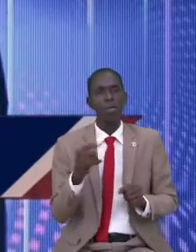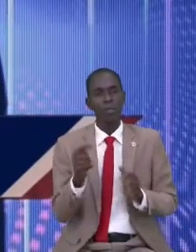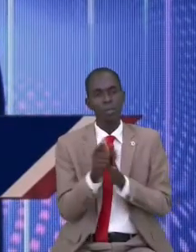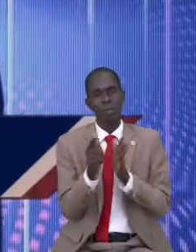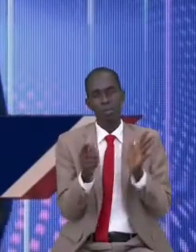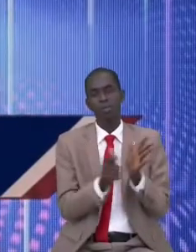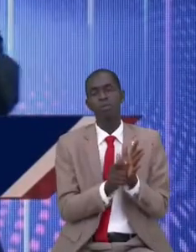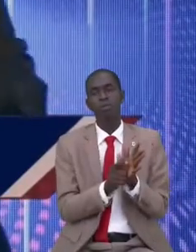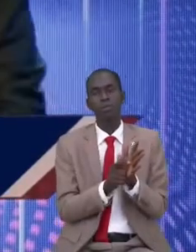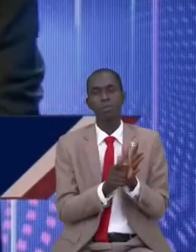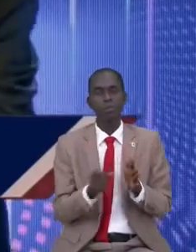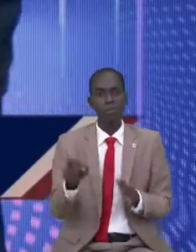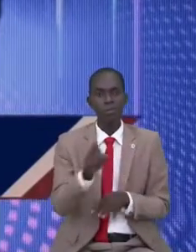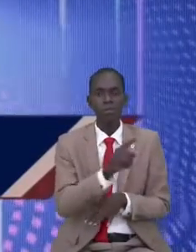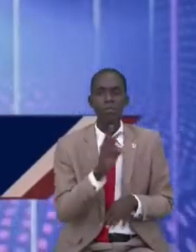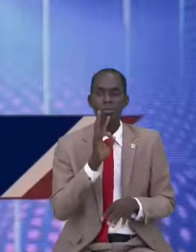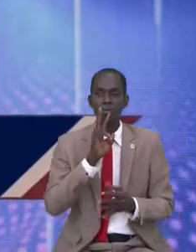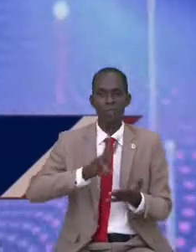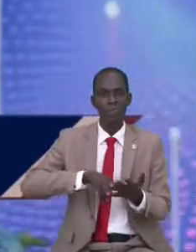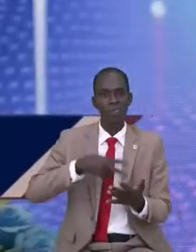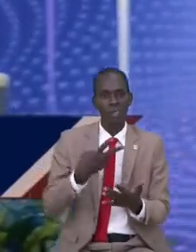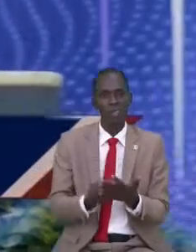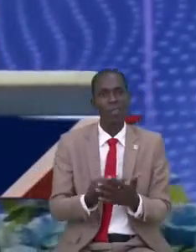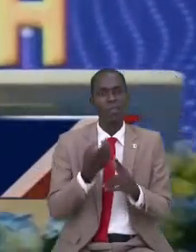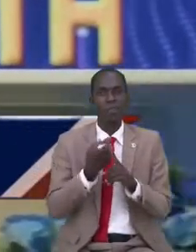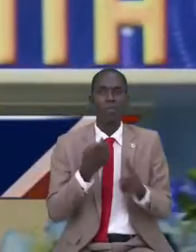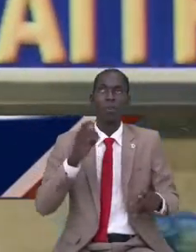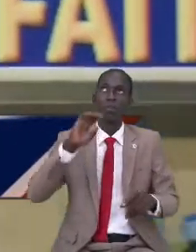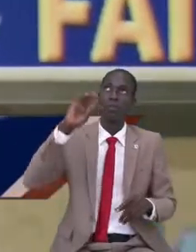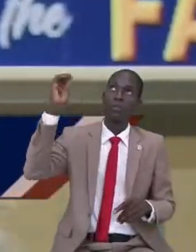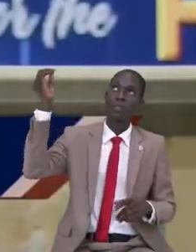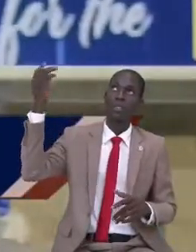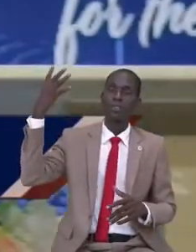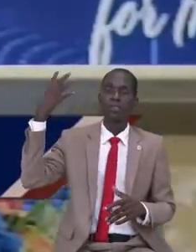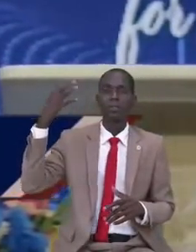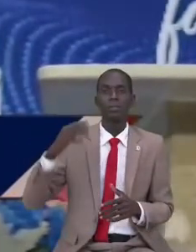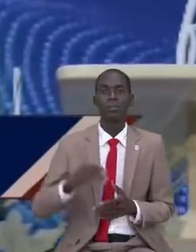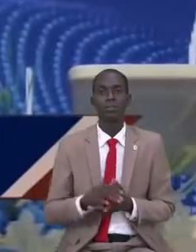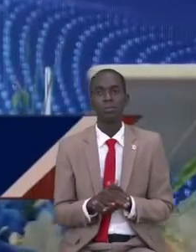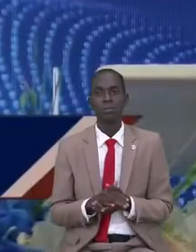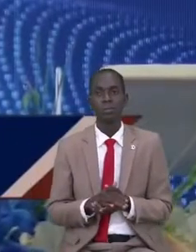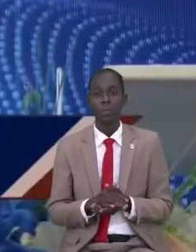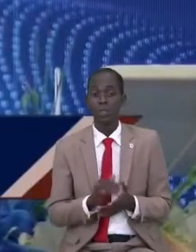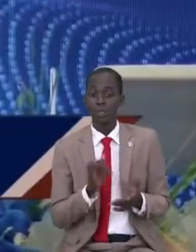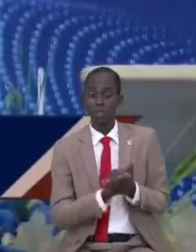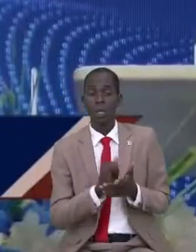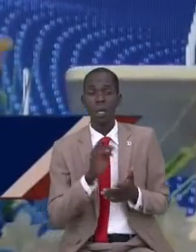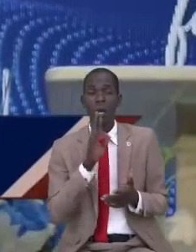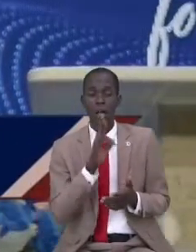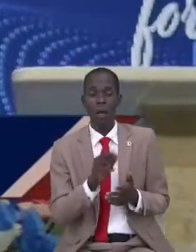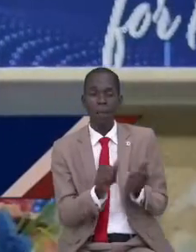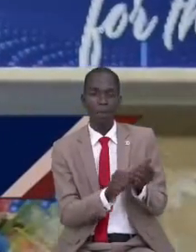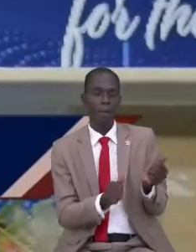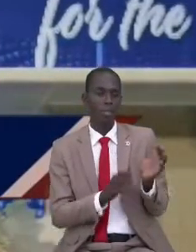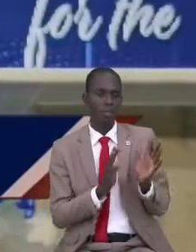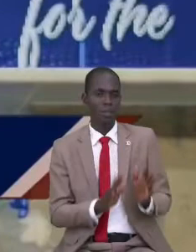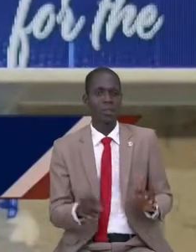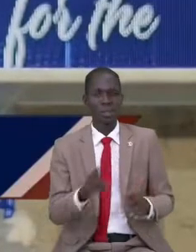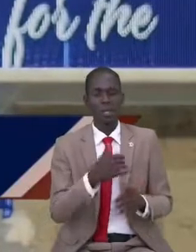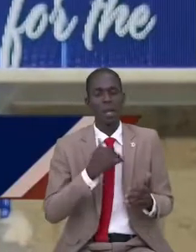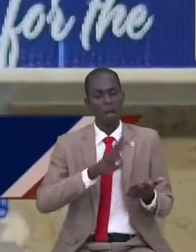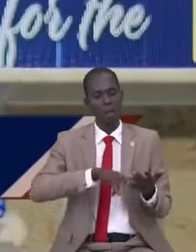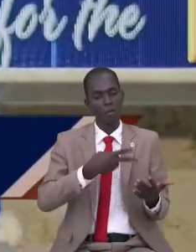law, ye are falling from grace. Those are backsliders. They are falling from